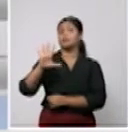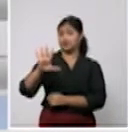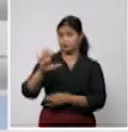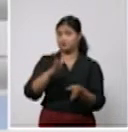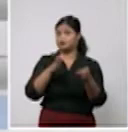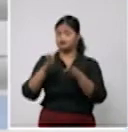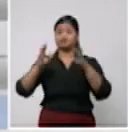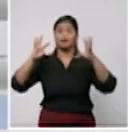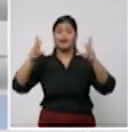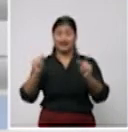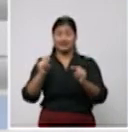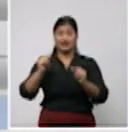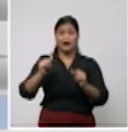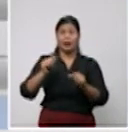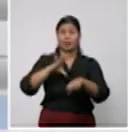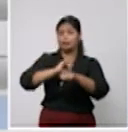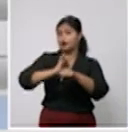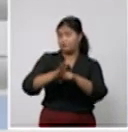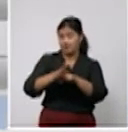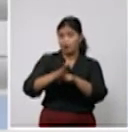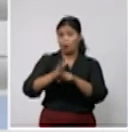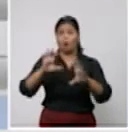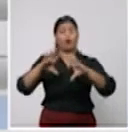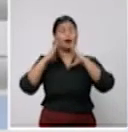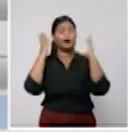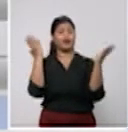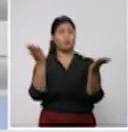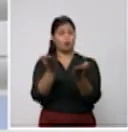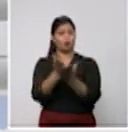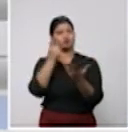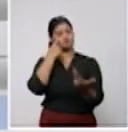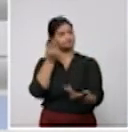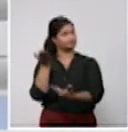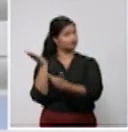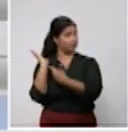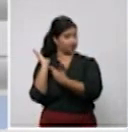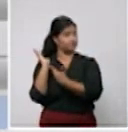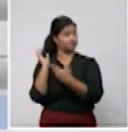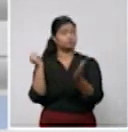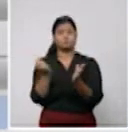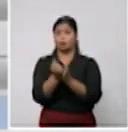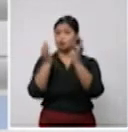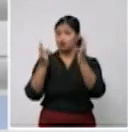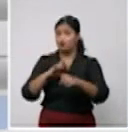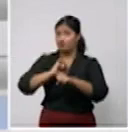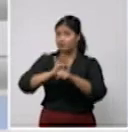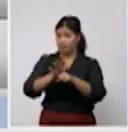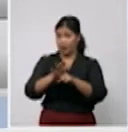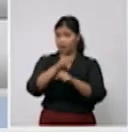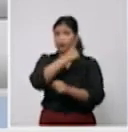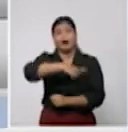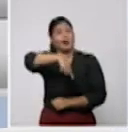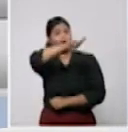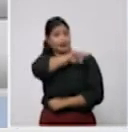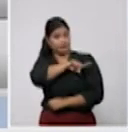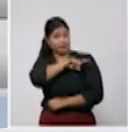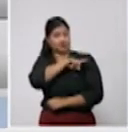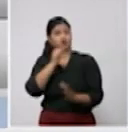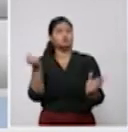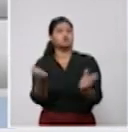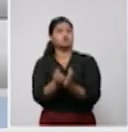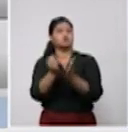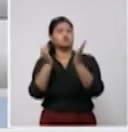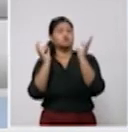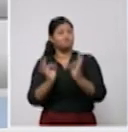COVID-19 continues to be present in the same 185 countries. The total number of cases worldwide